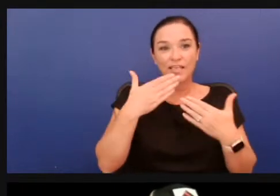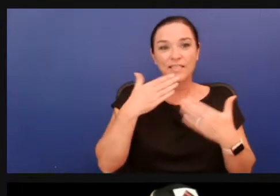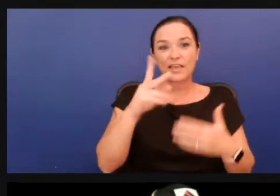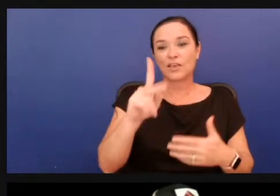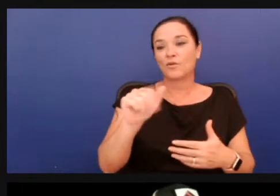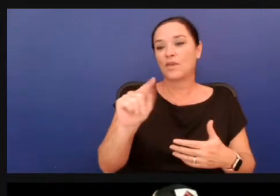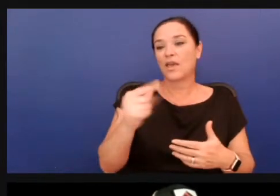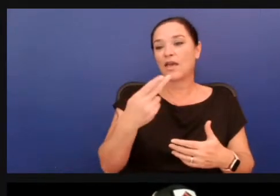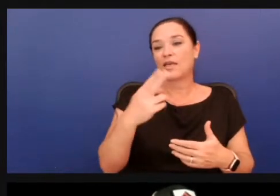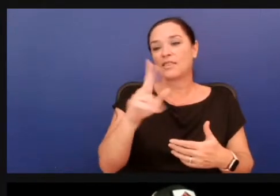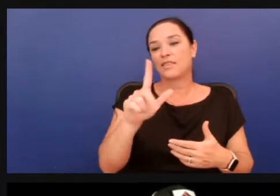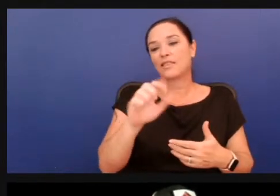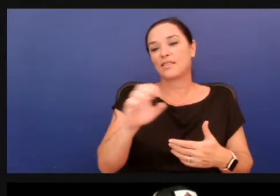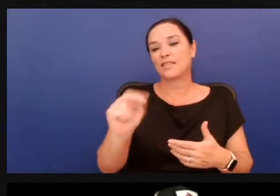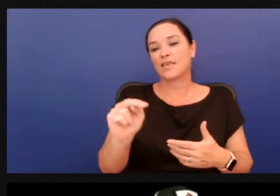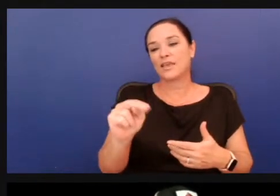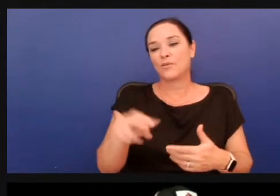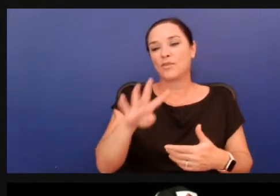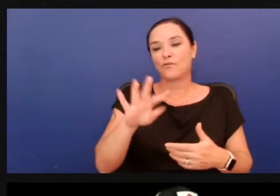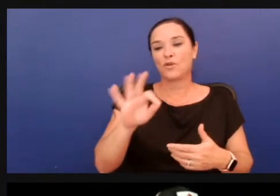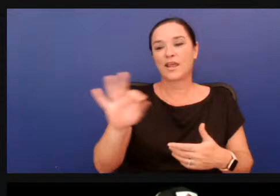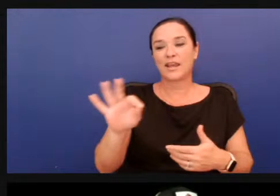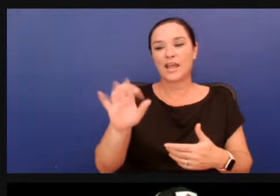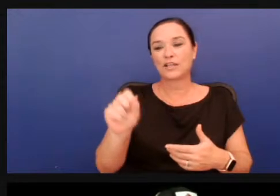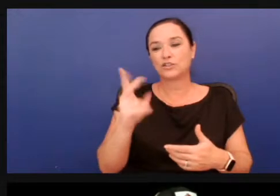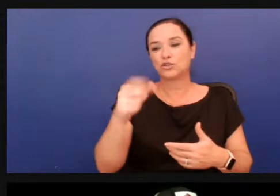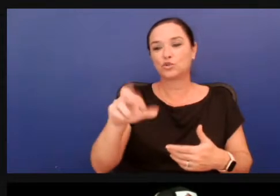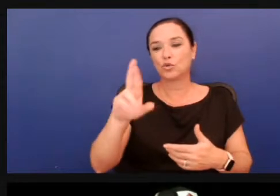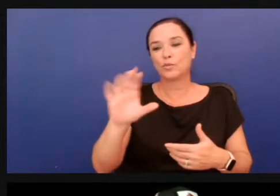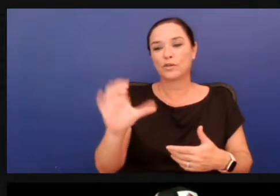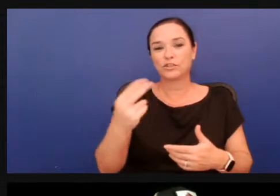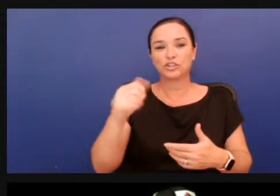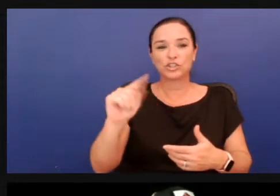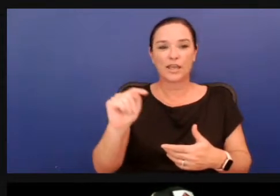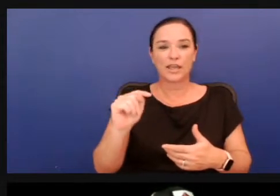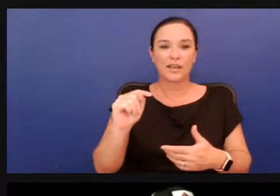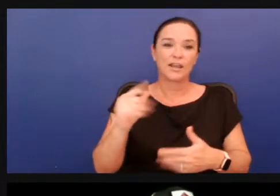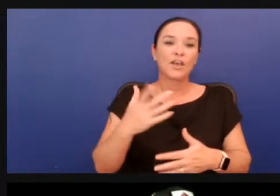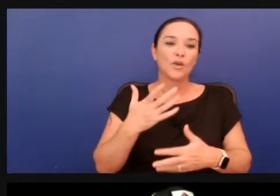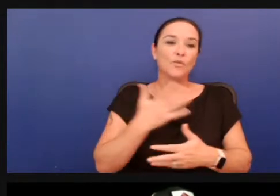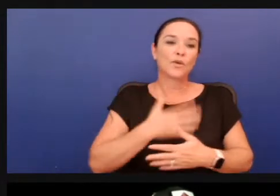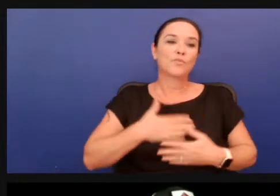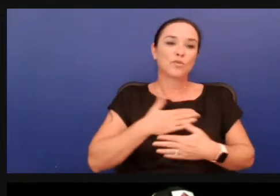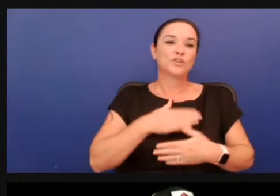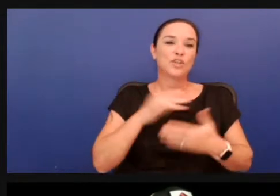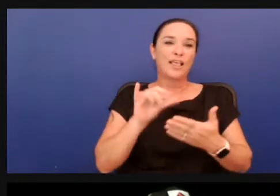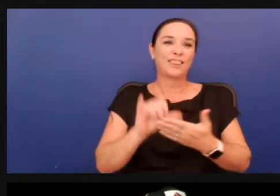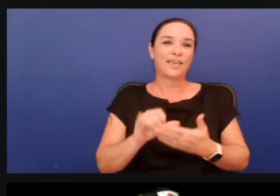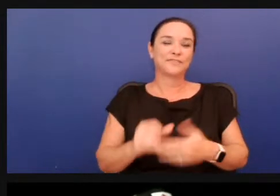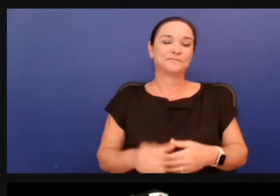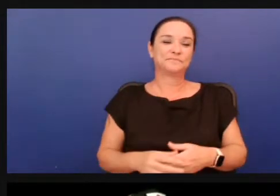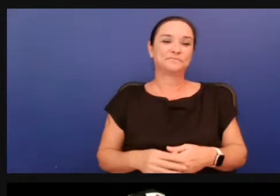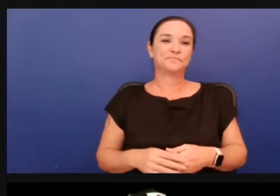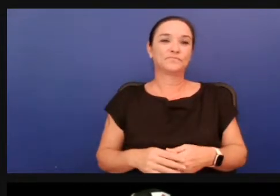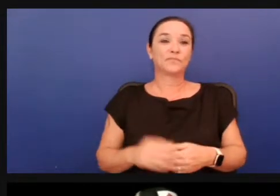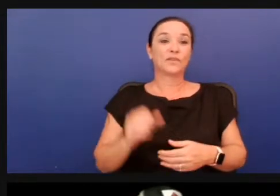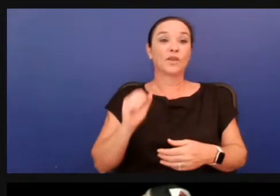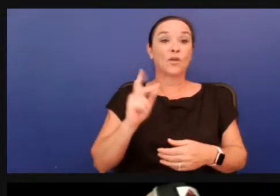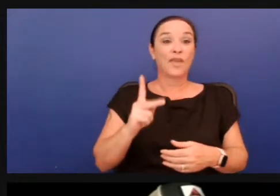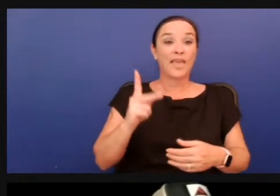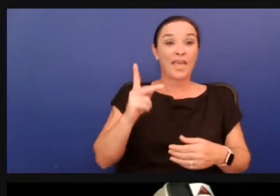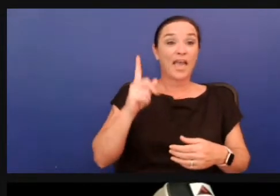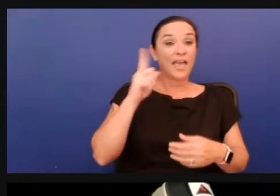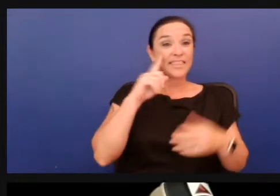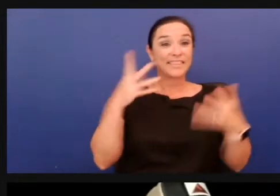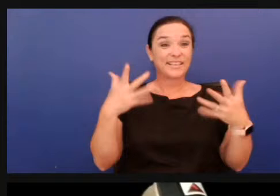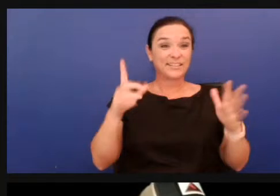with the $4.99 super chat. Just says thanks. Appreciate that. Right. All right. I think that does it for